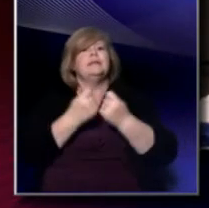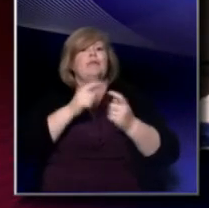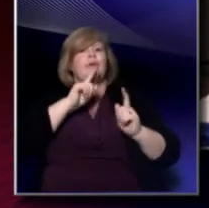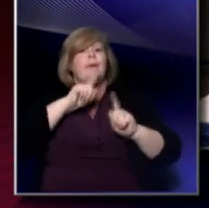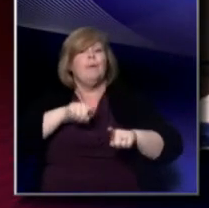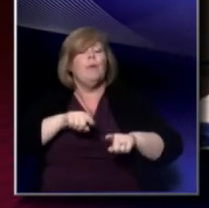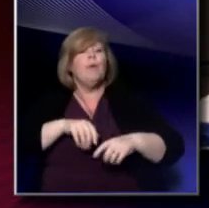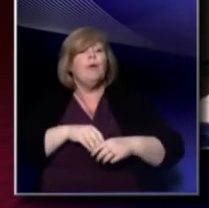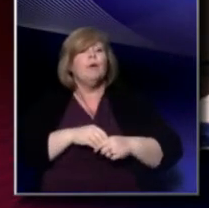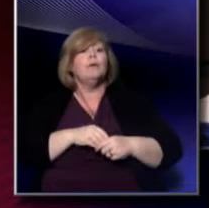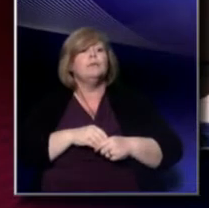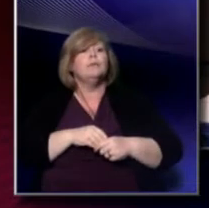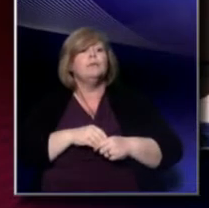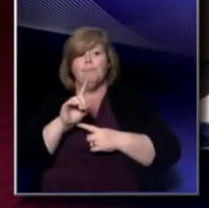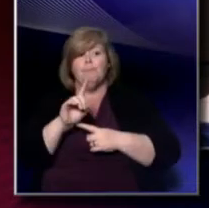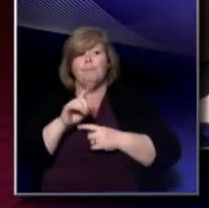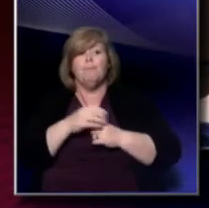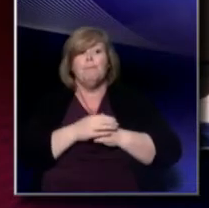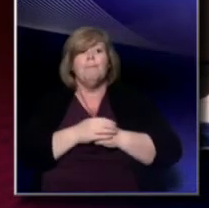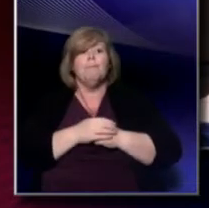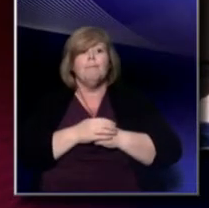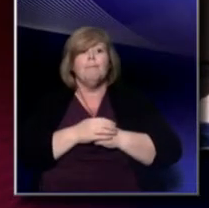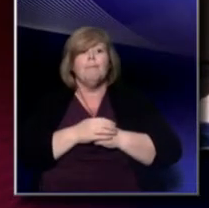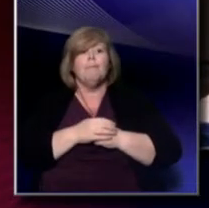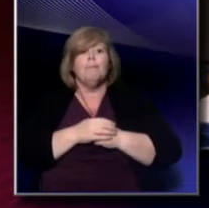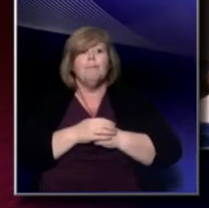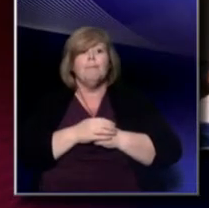start with business services. Richard?